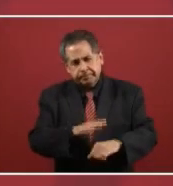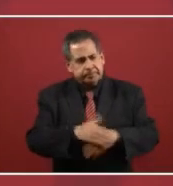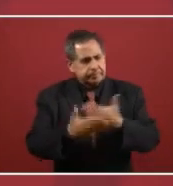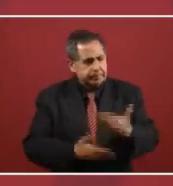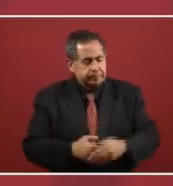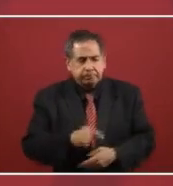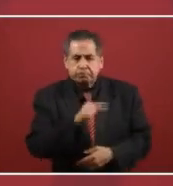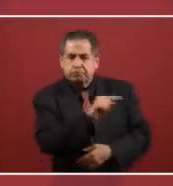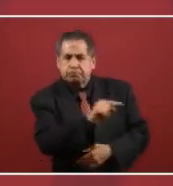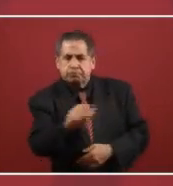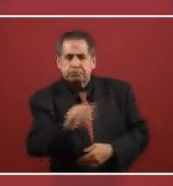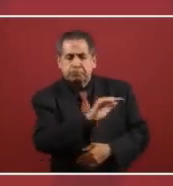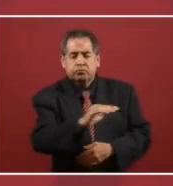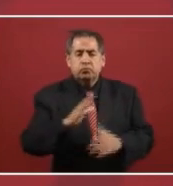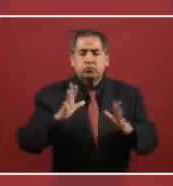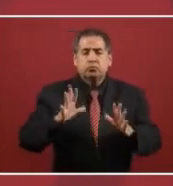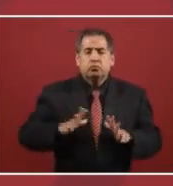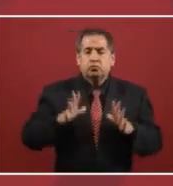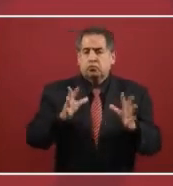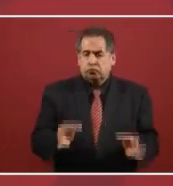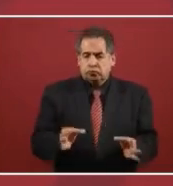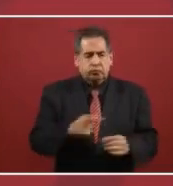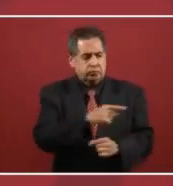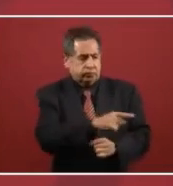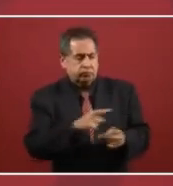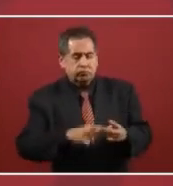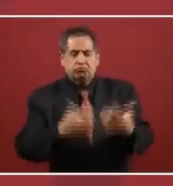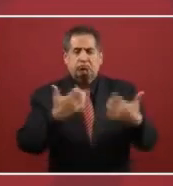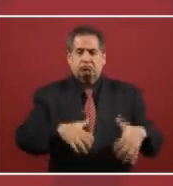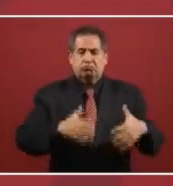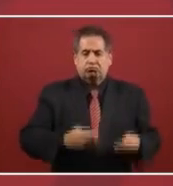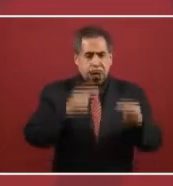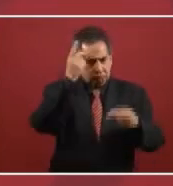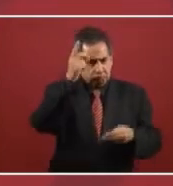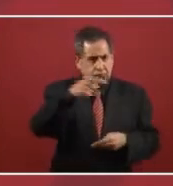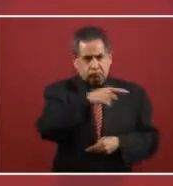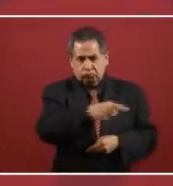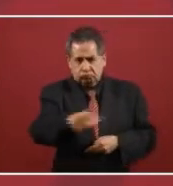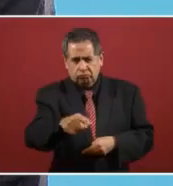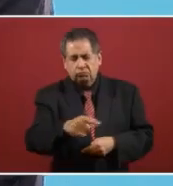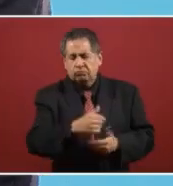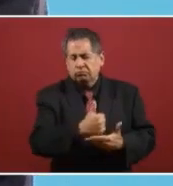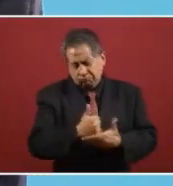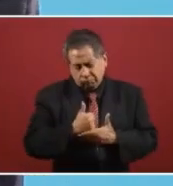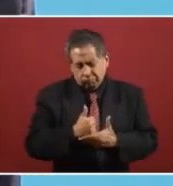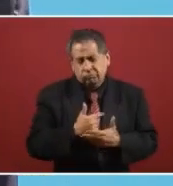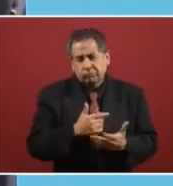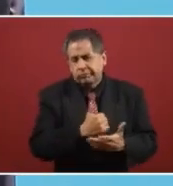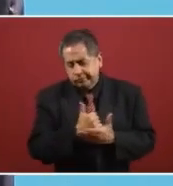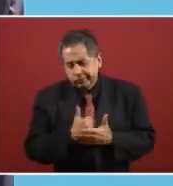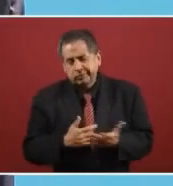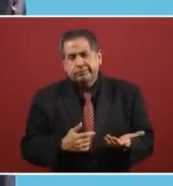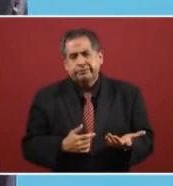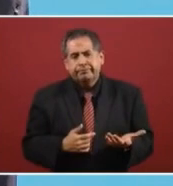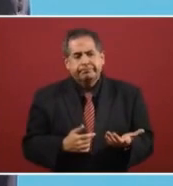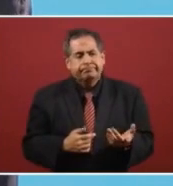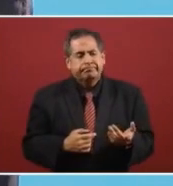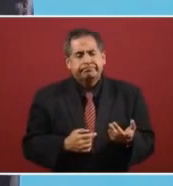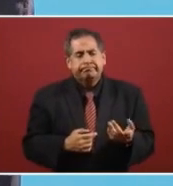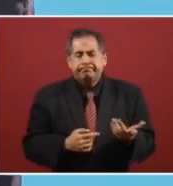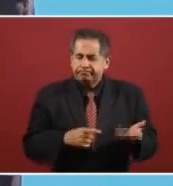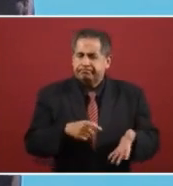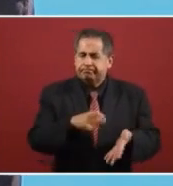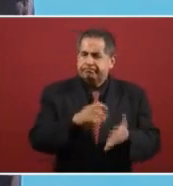I'm calling out to the foundations, the businessmen, to help us out.